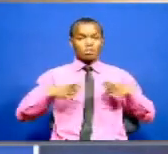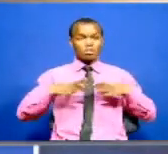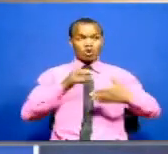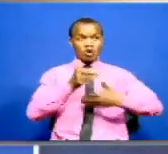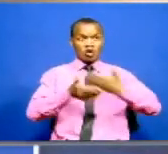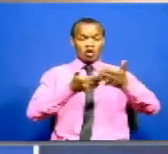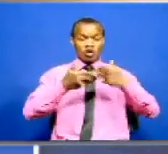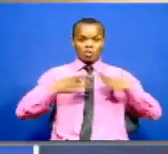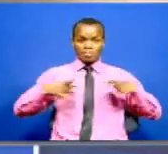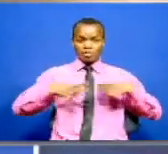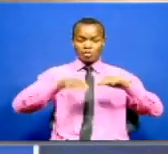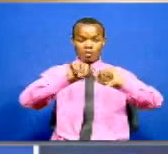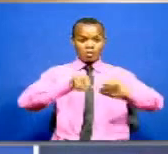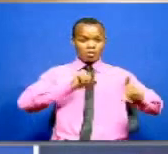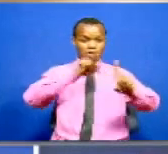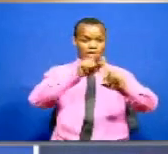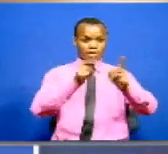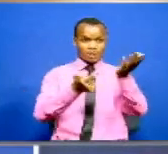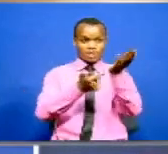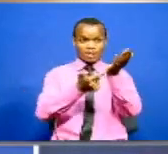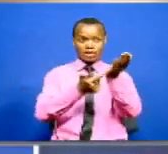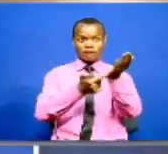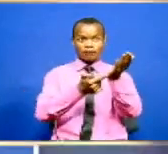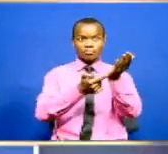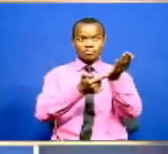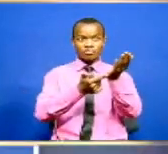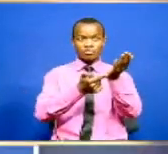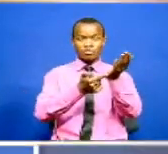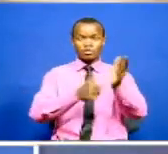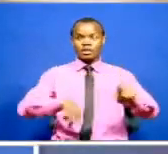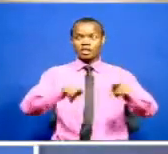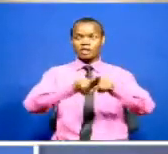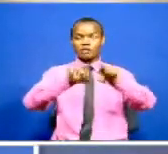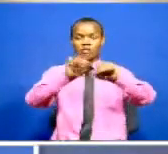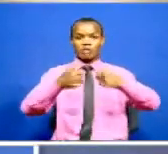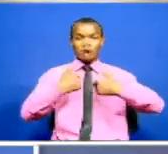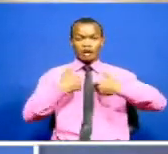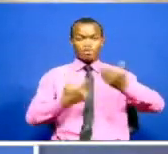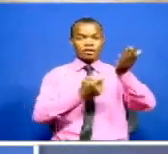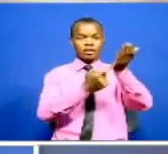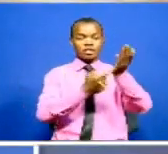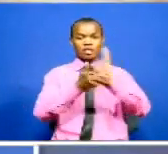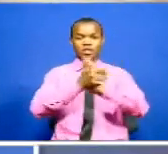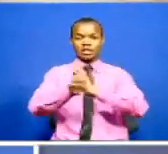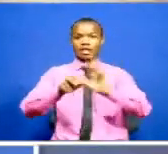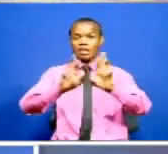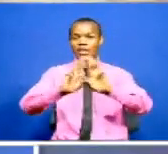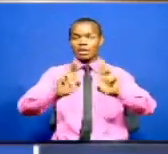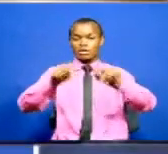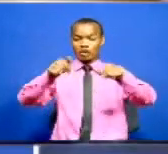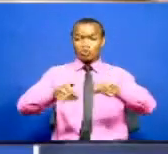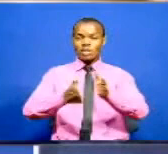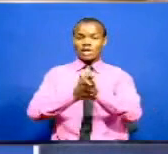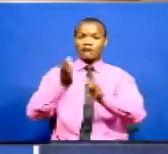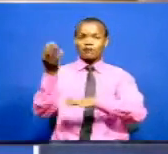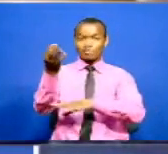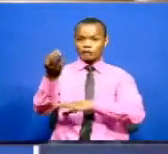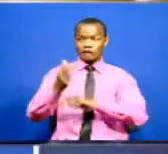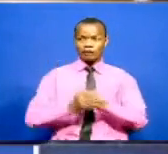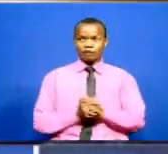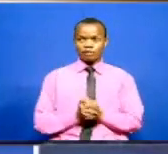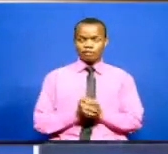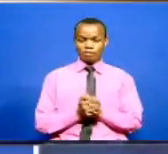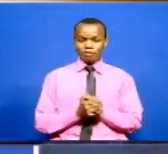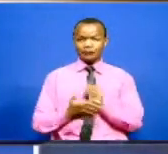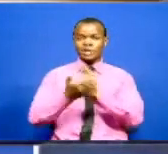look at digitization and take up digital skills to just be ready for today and tomorrow. Experts project that